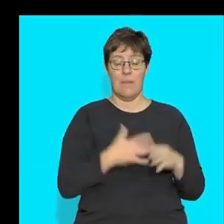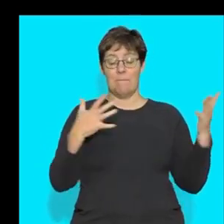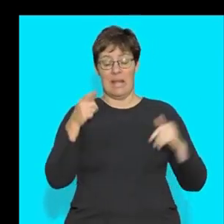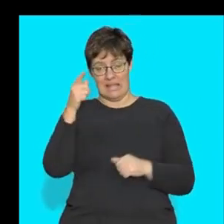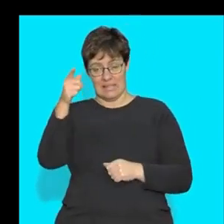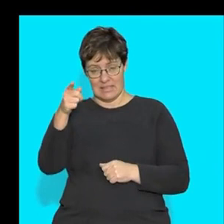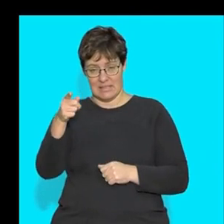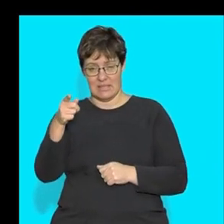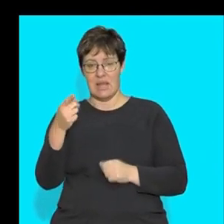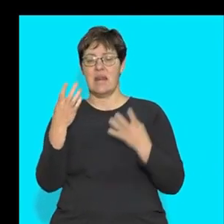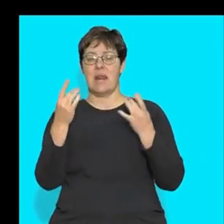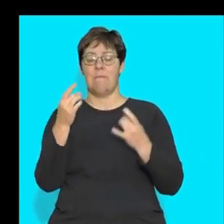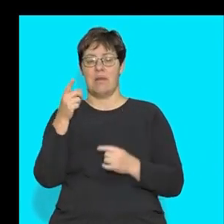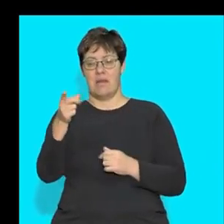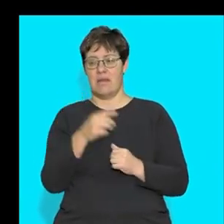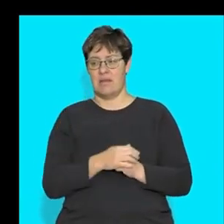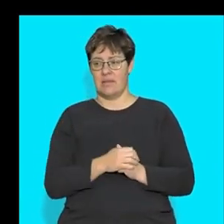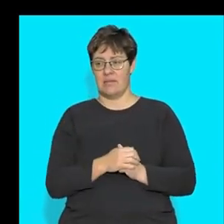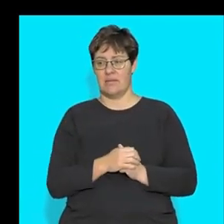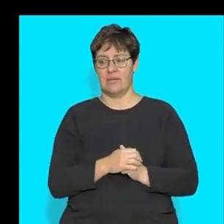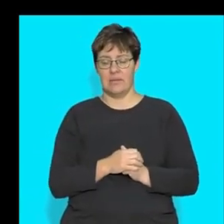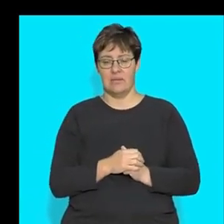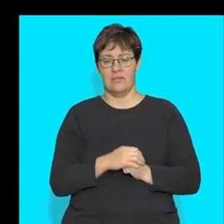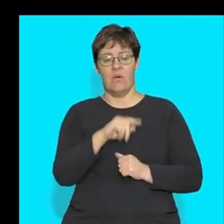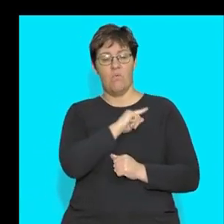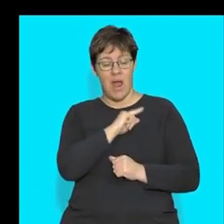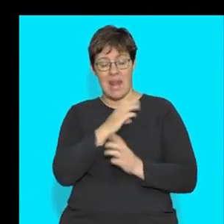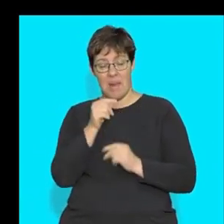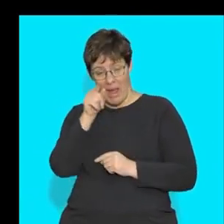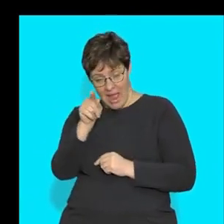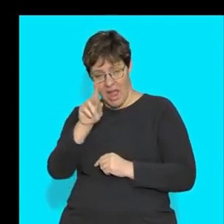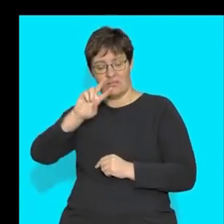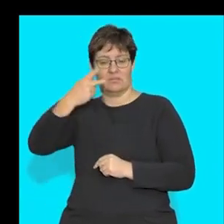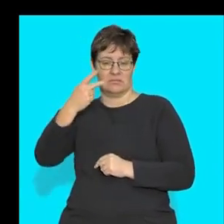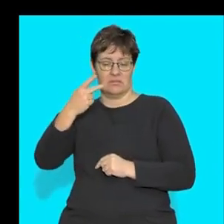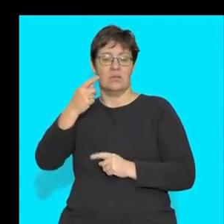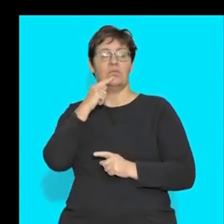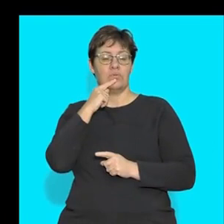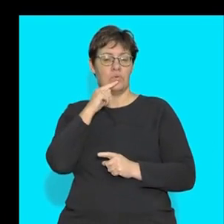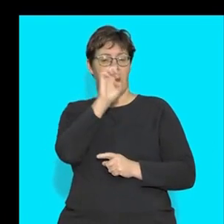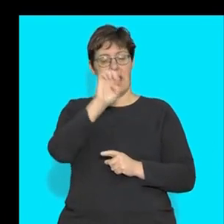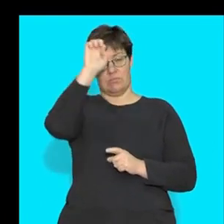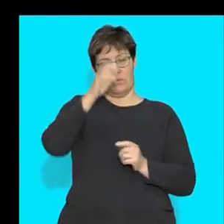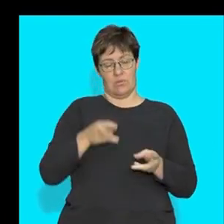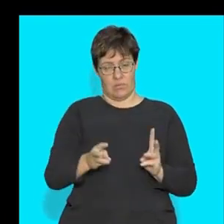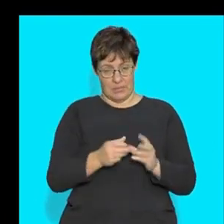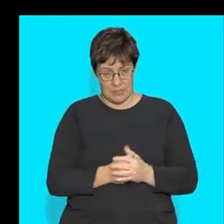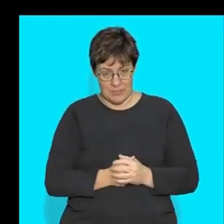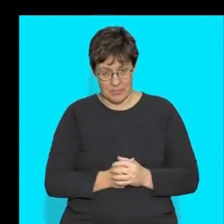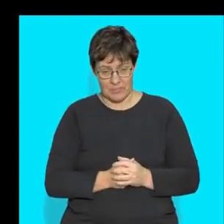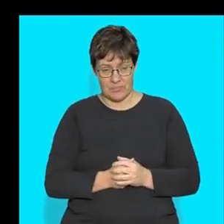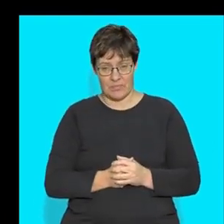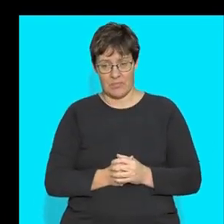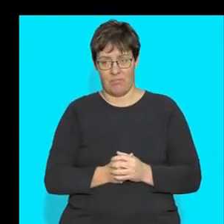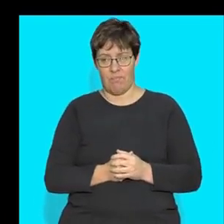big box, that's where the number goes, because it's the number that you are trying to convert to exponential form. So this will